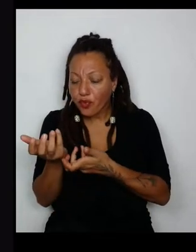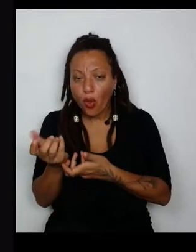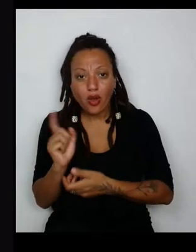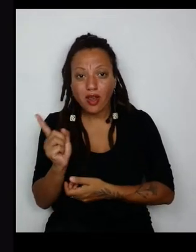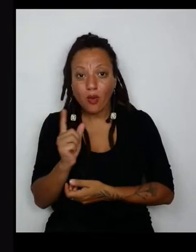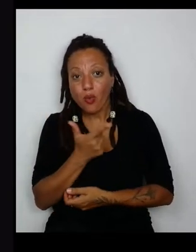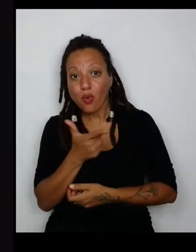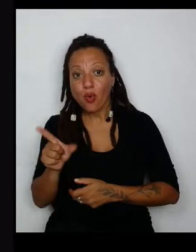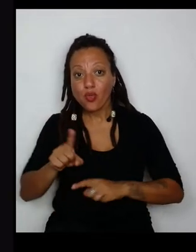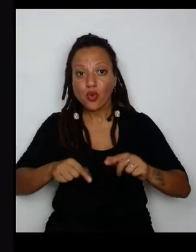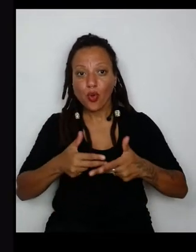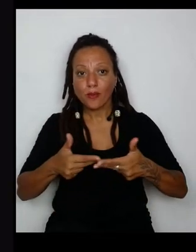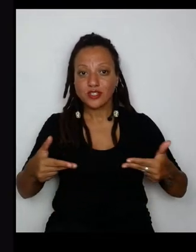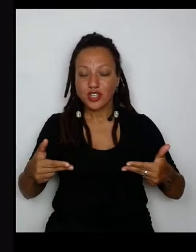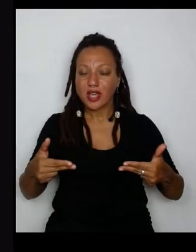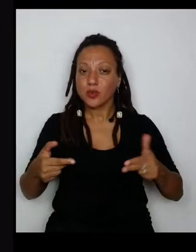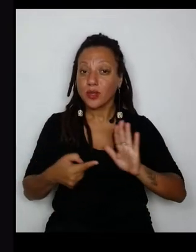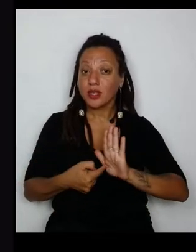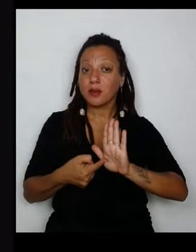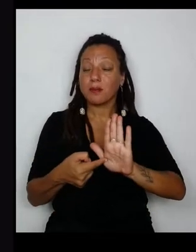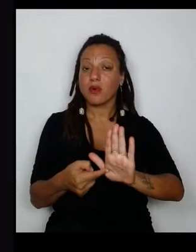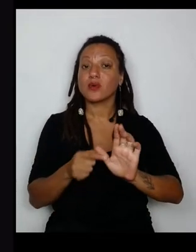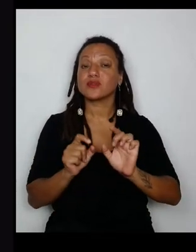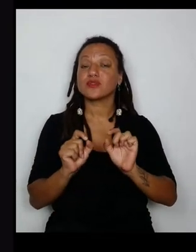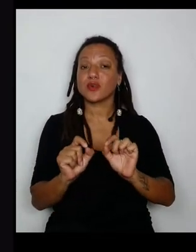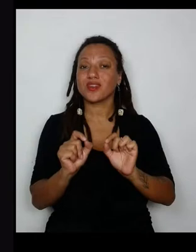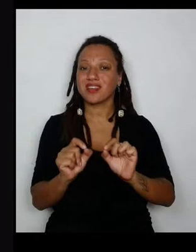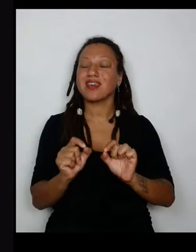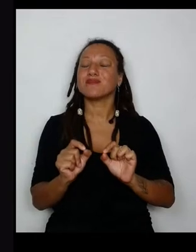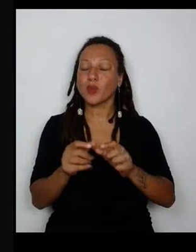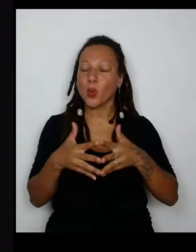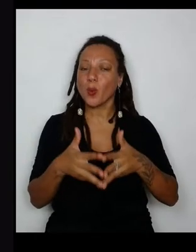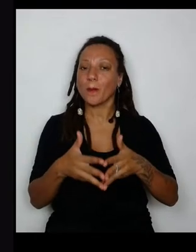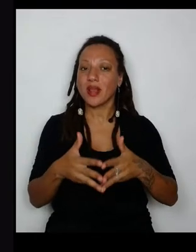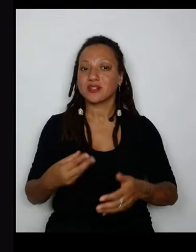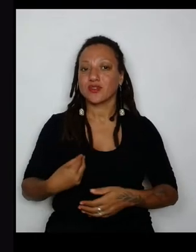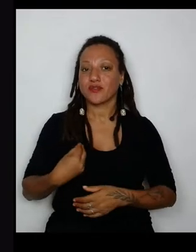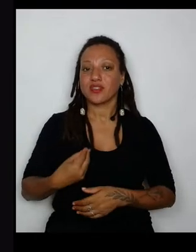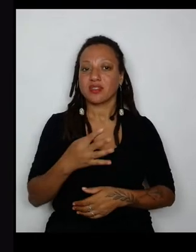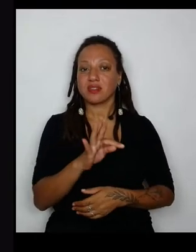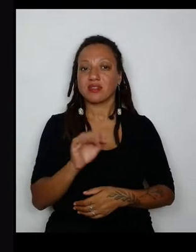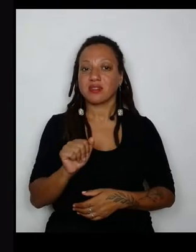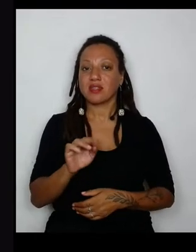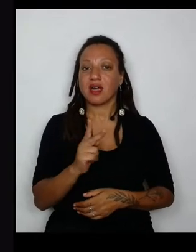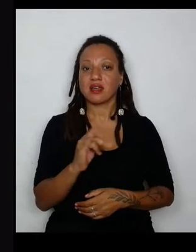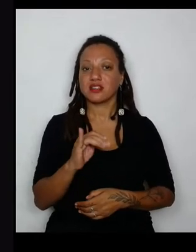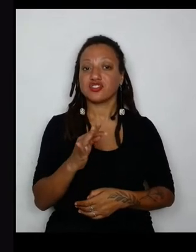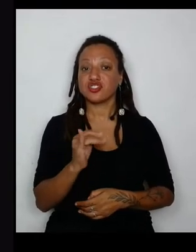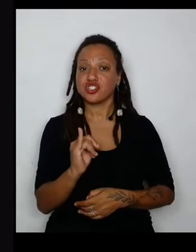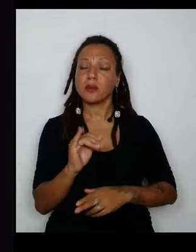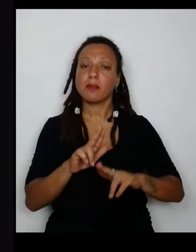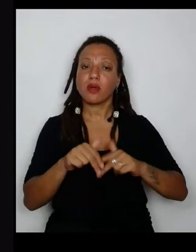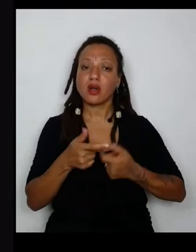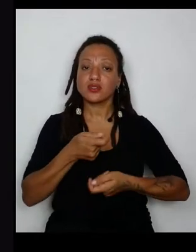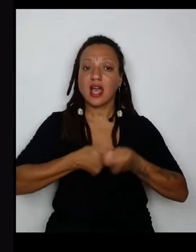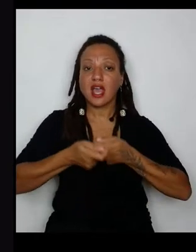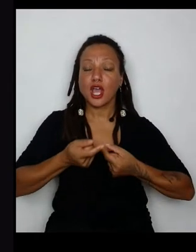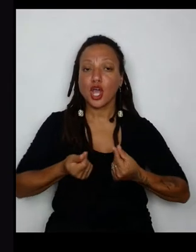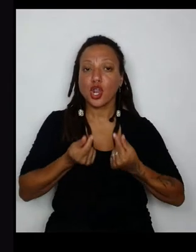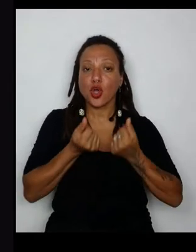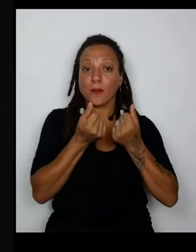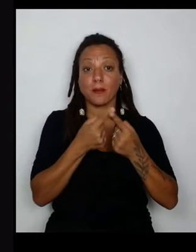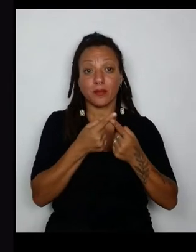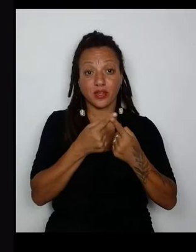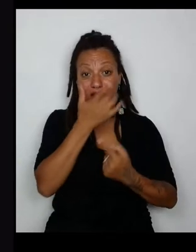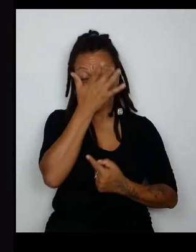enjoyed short-term economic benefits due to the wealth flooding into the island as a result of the development of the nuclear